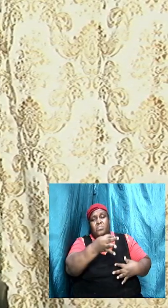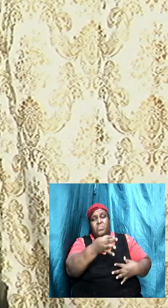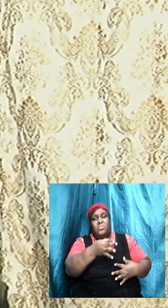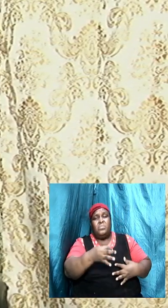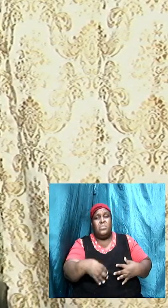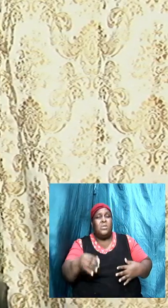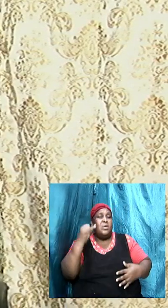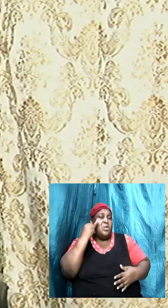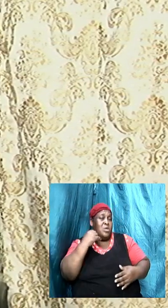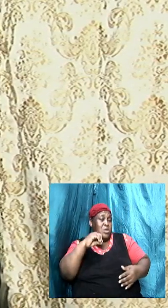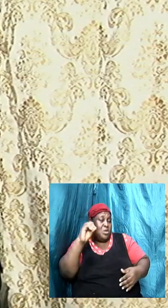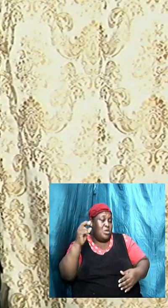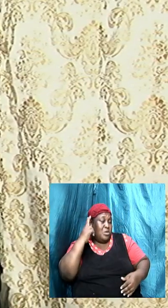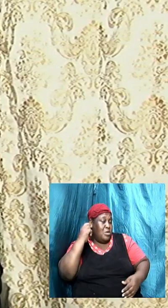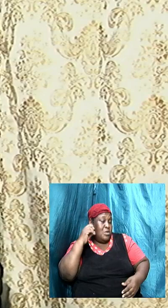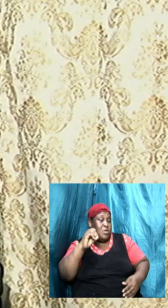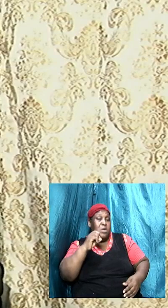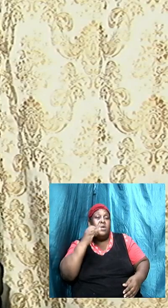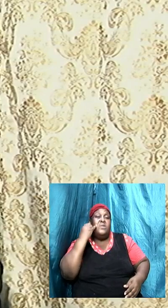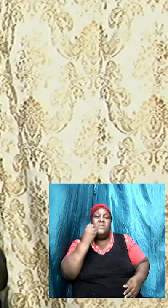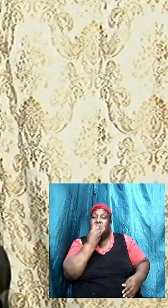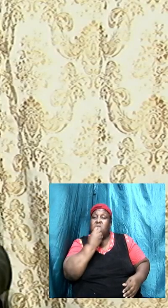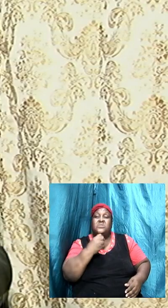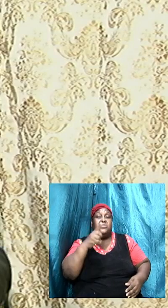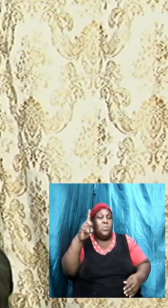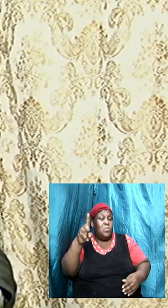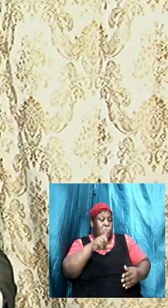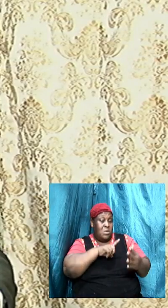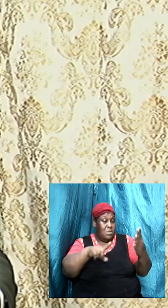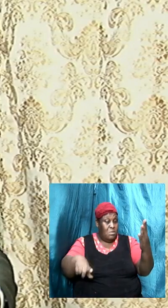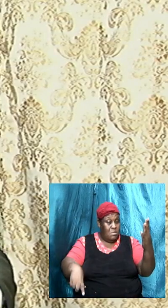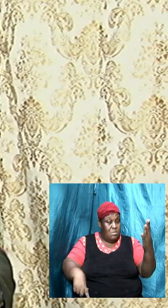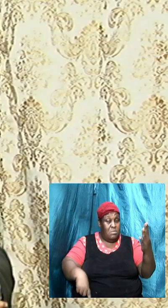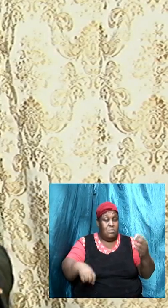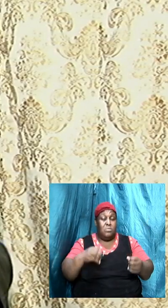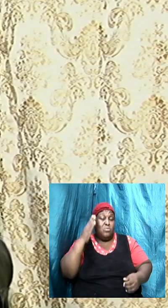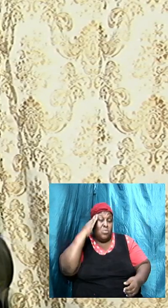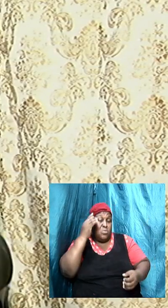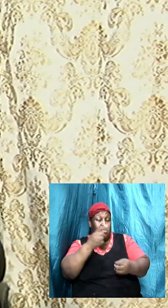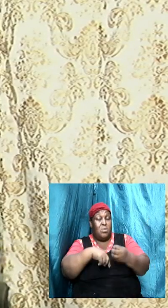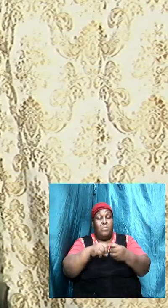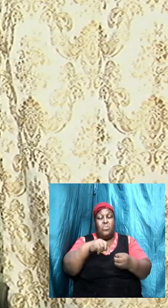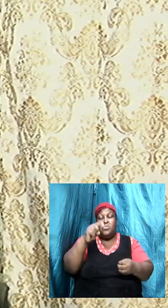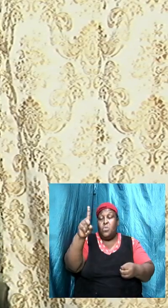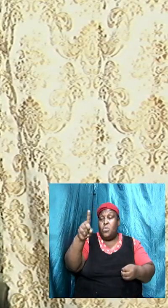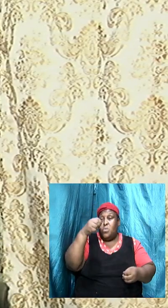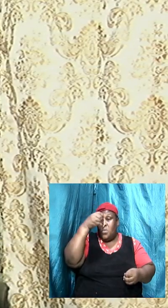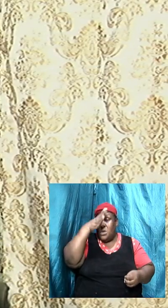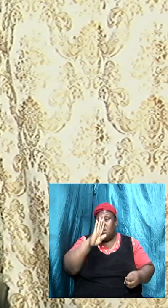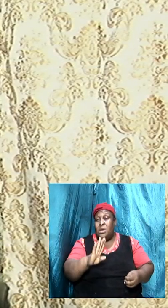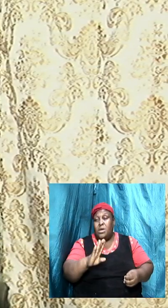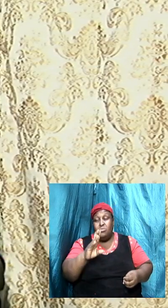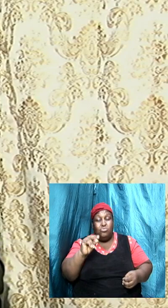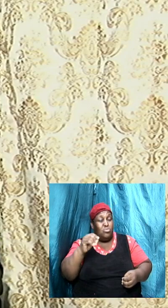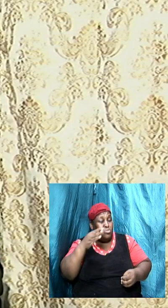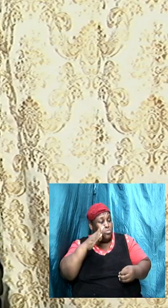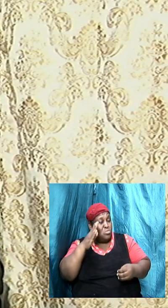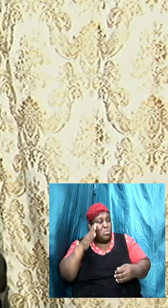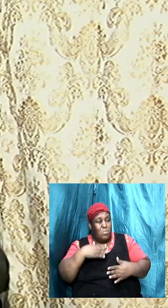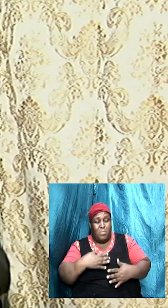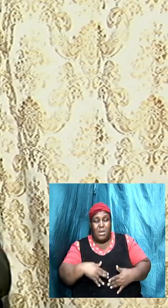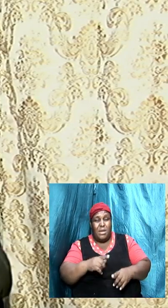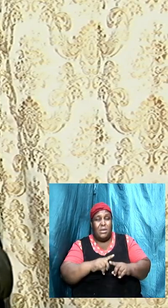O Israel, the Lord our God is one Lord. So we know about our one God, and nobody can tell us anything about that. You